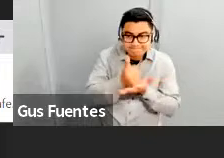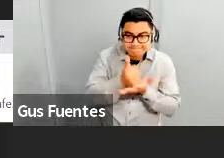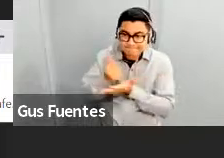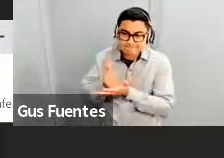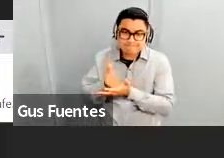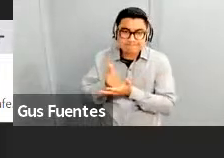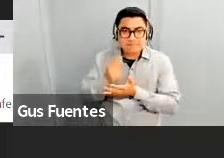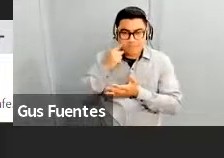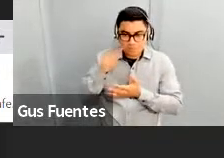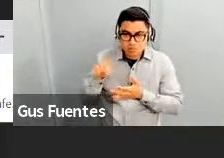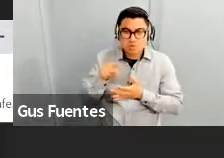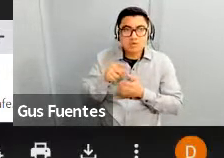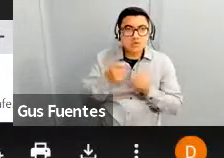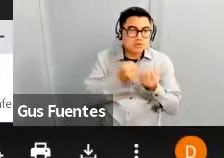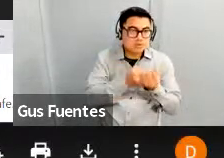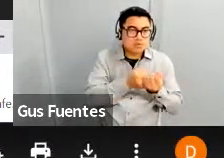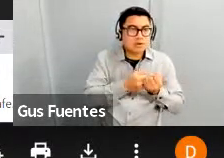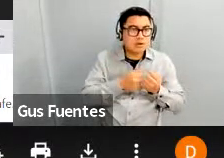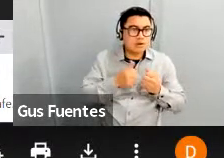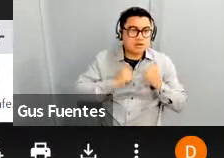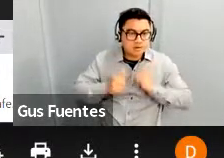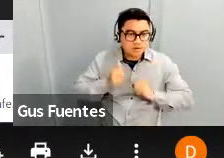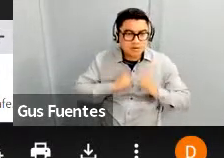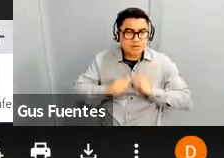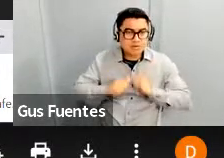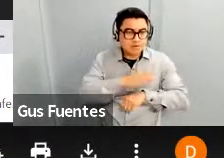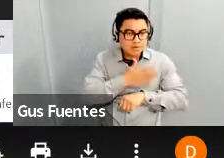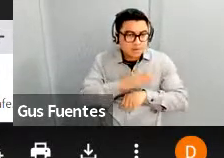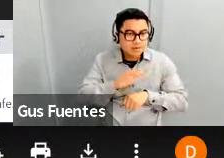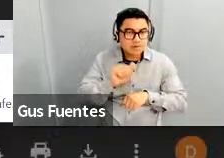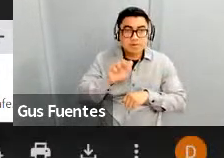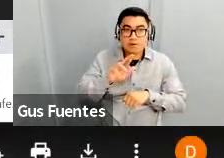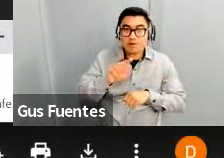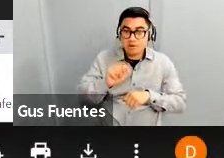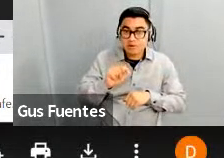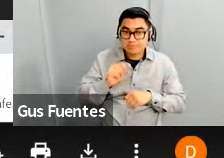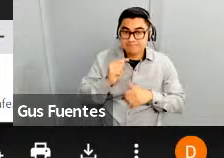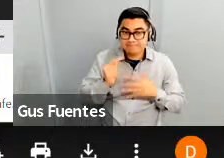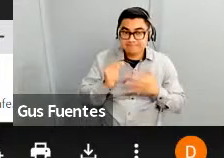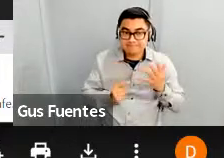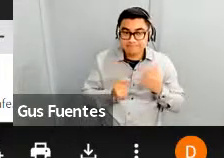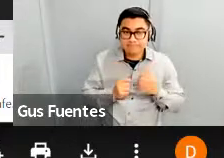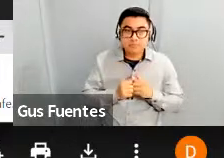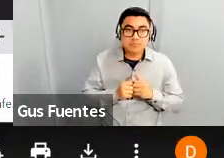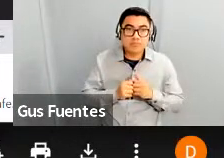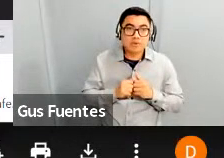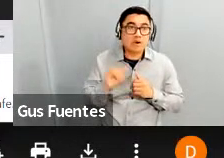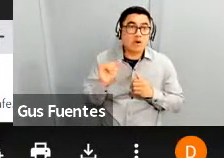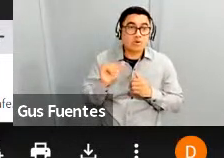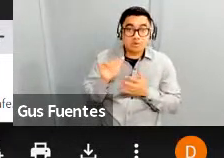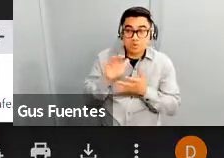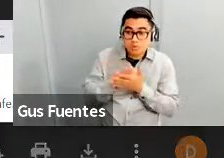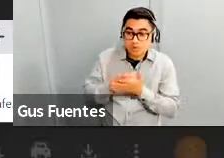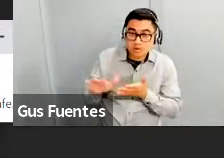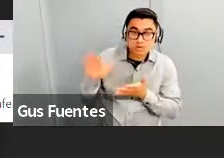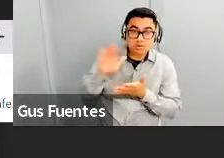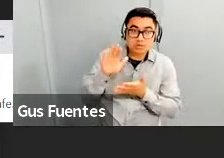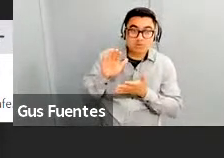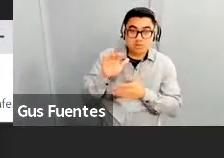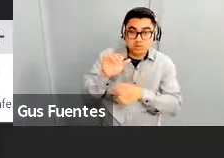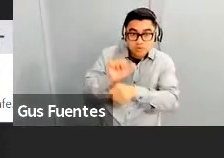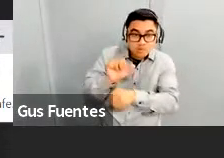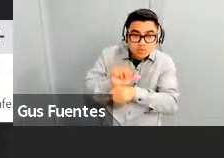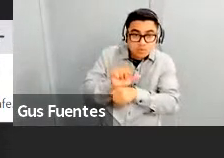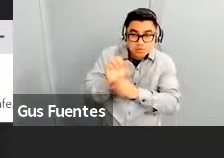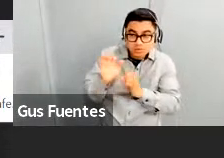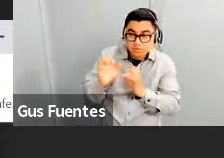funding. And we've got a lot around college and career education. And